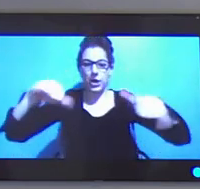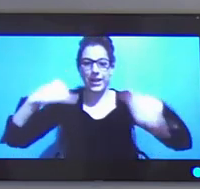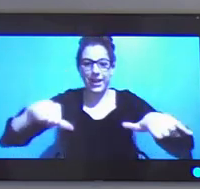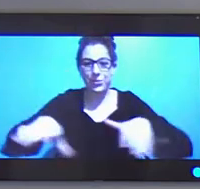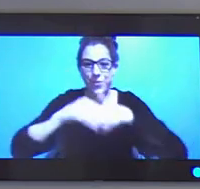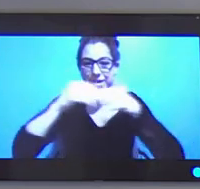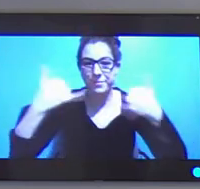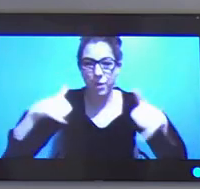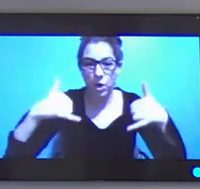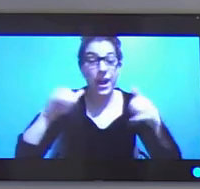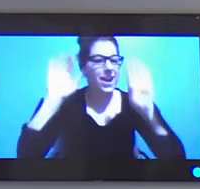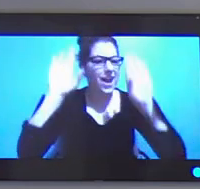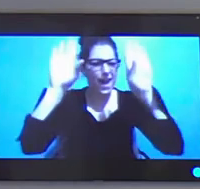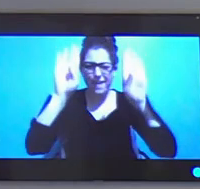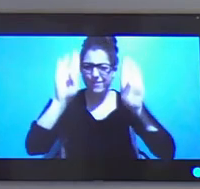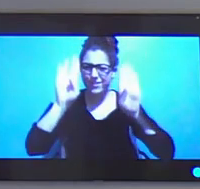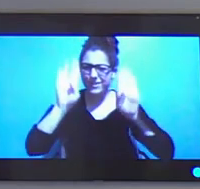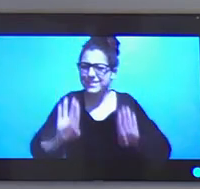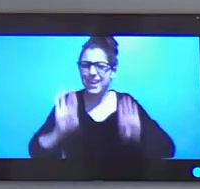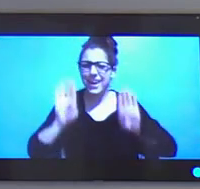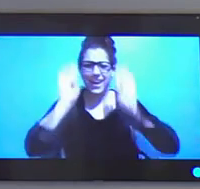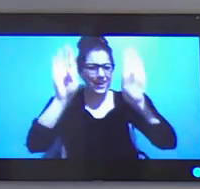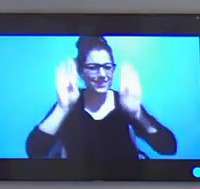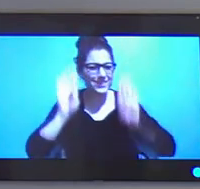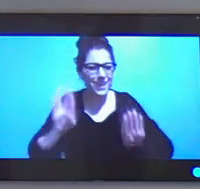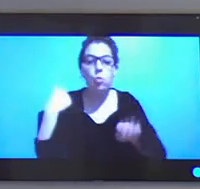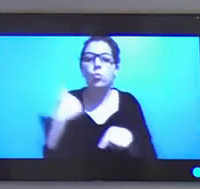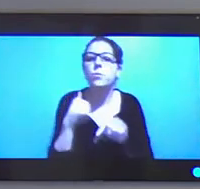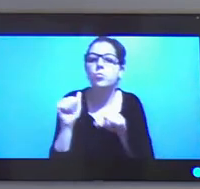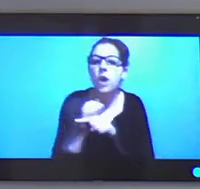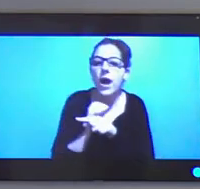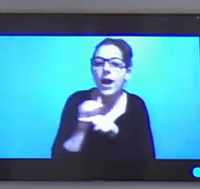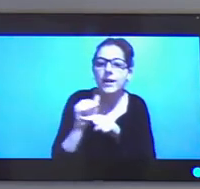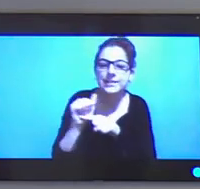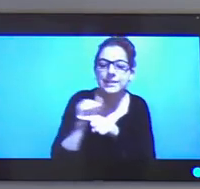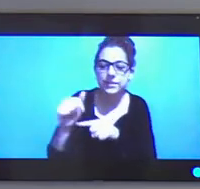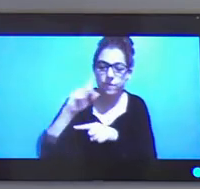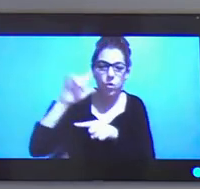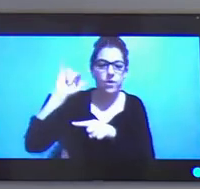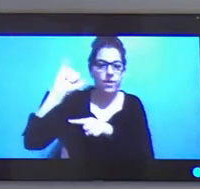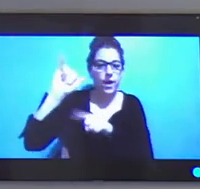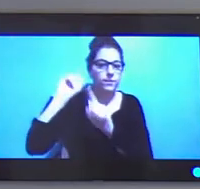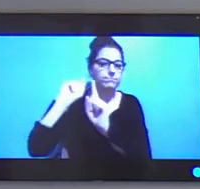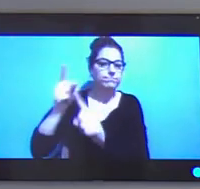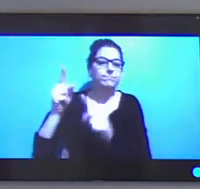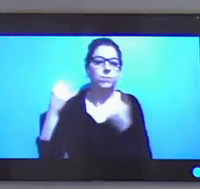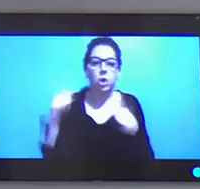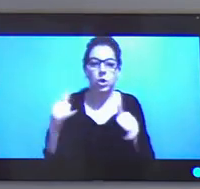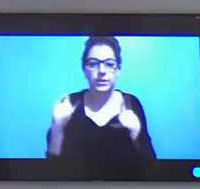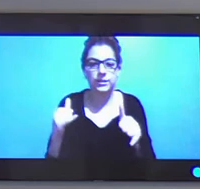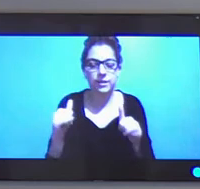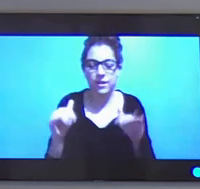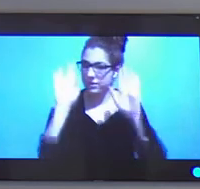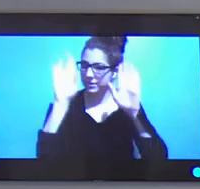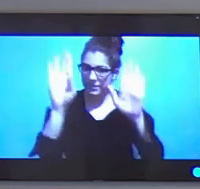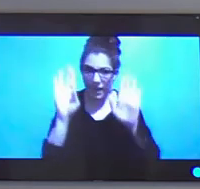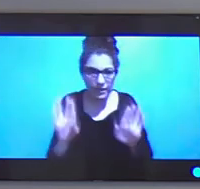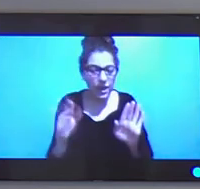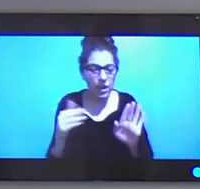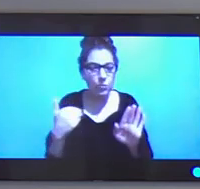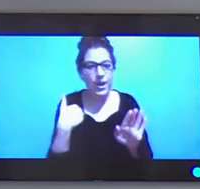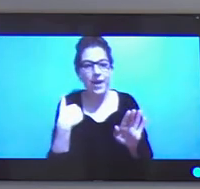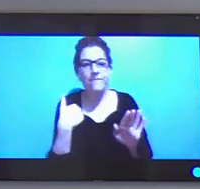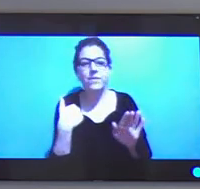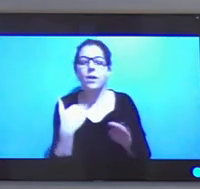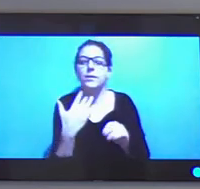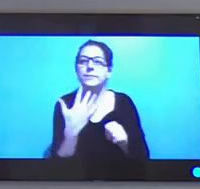Sunday, right, it's like a dress rehearsal for that wedding party. Every Sunday, we've got a little foretaste